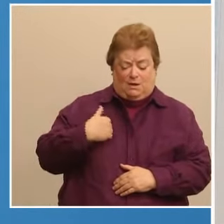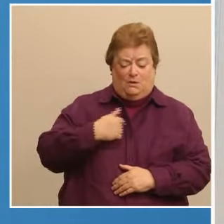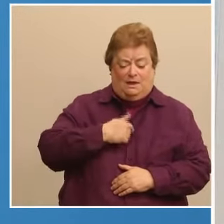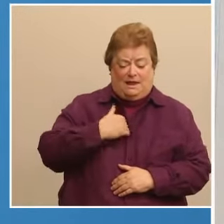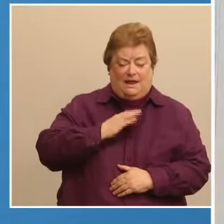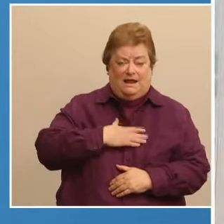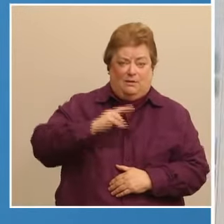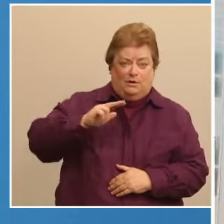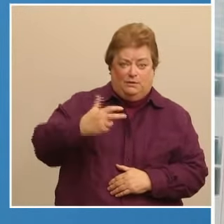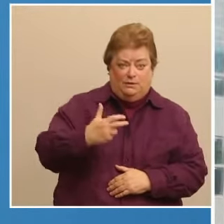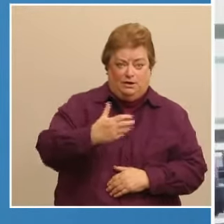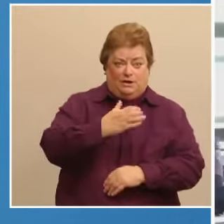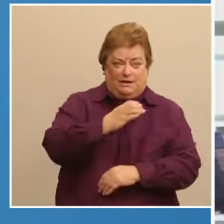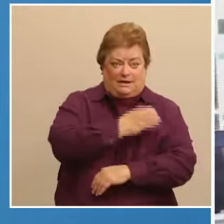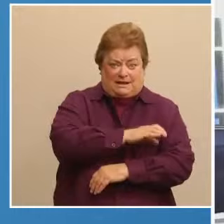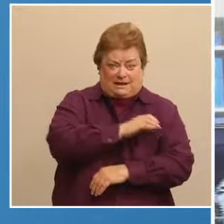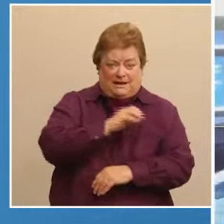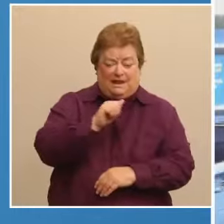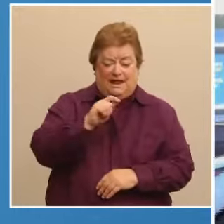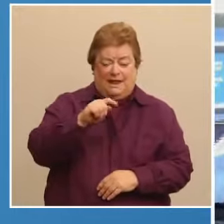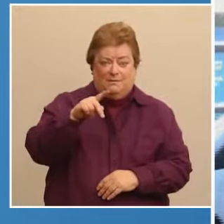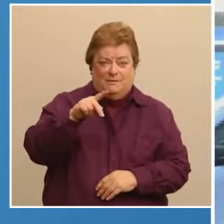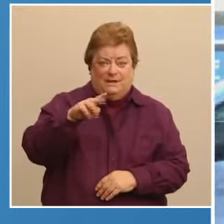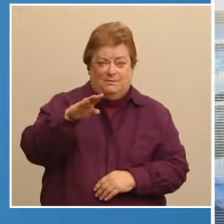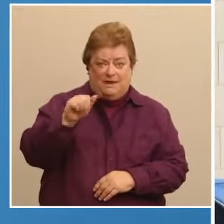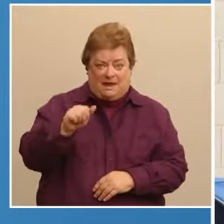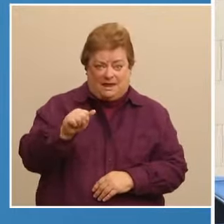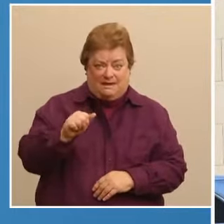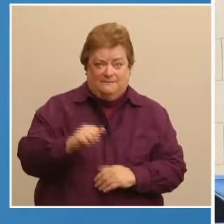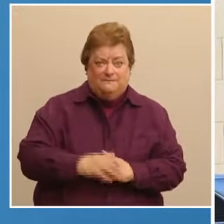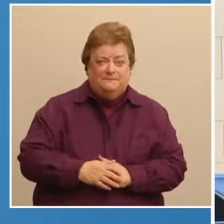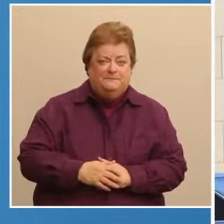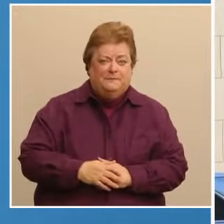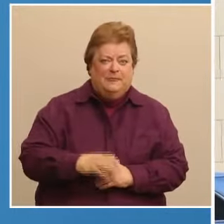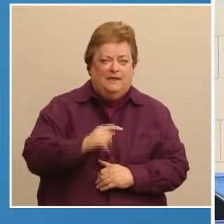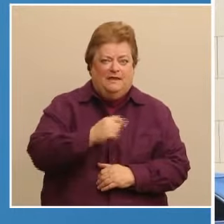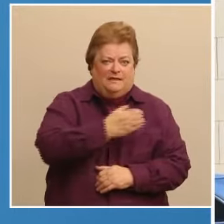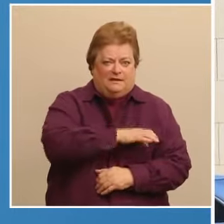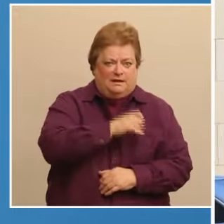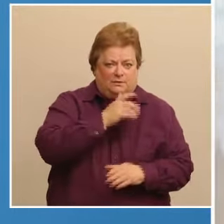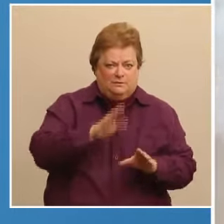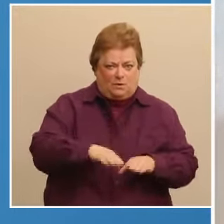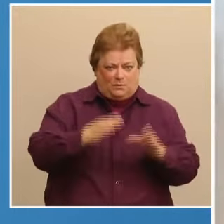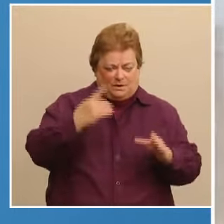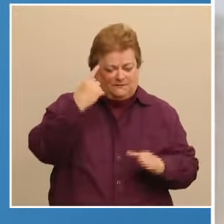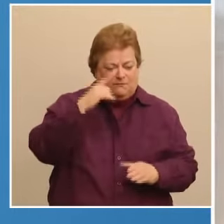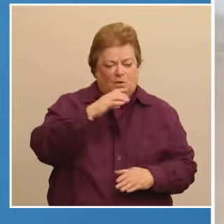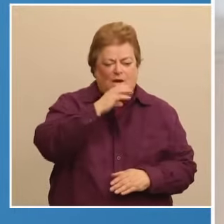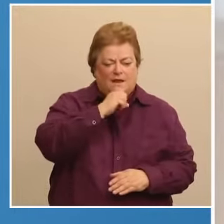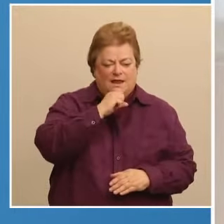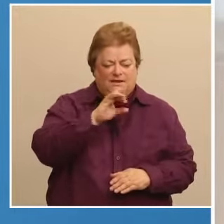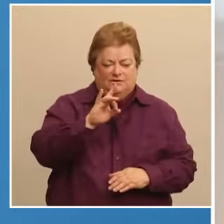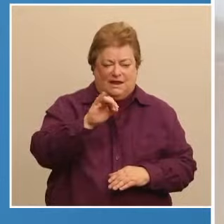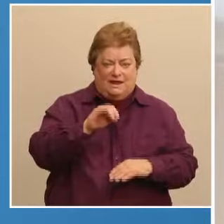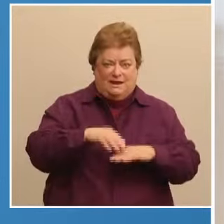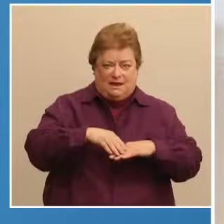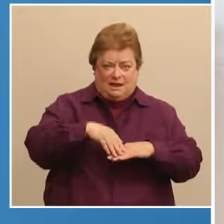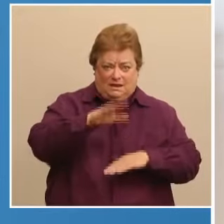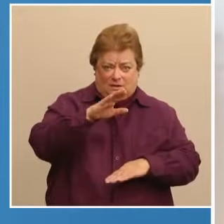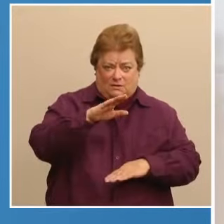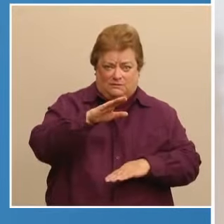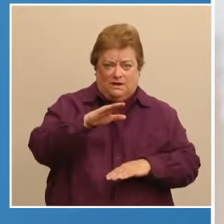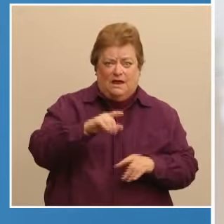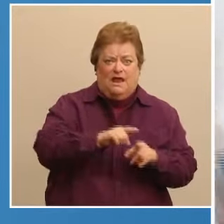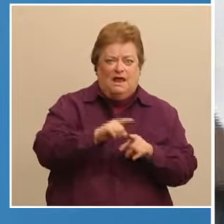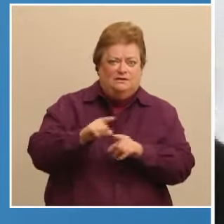Pinnacle Bank Arena, our first for those in Phase 1B. The clinic was open for our residents age 80 and